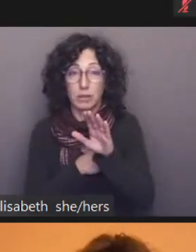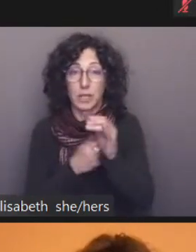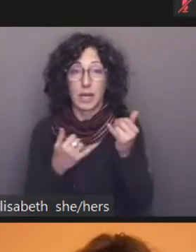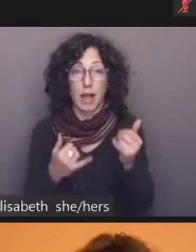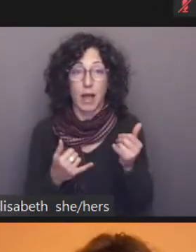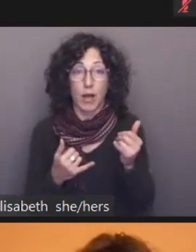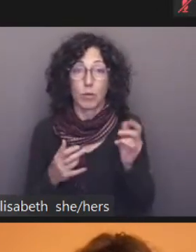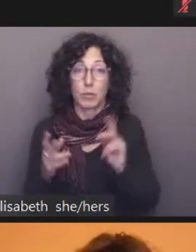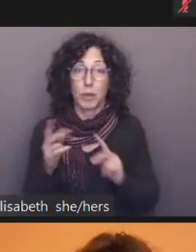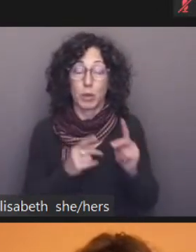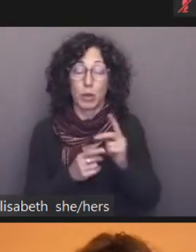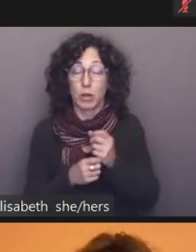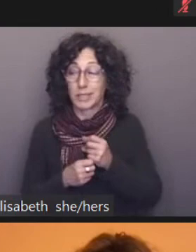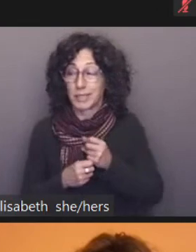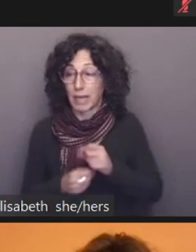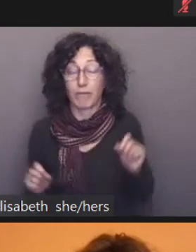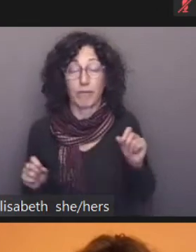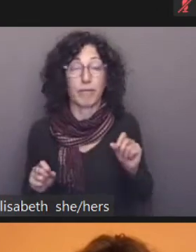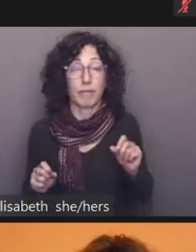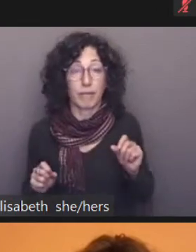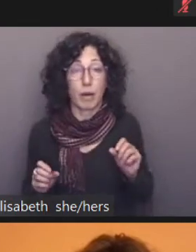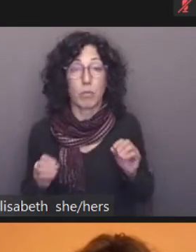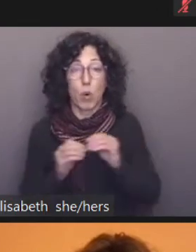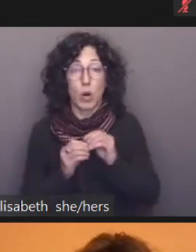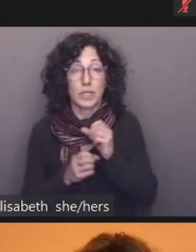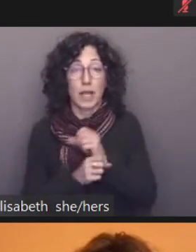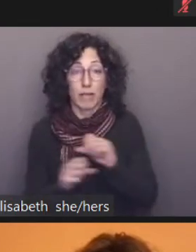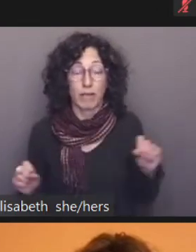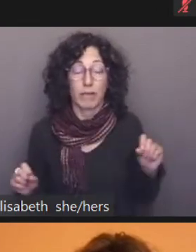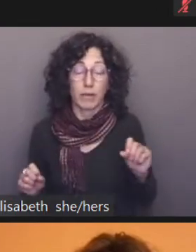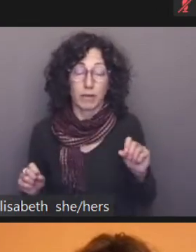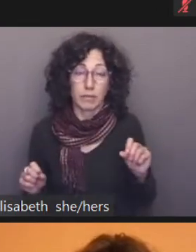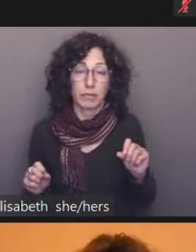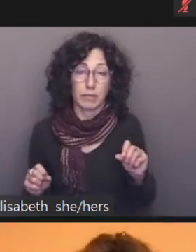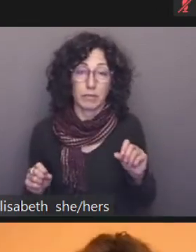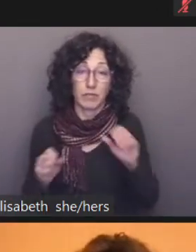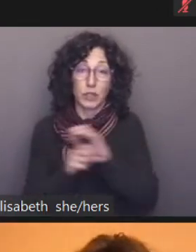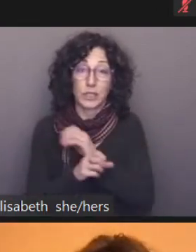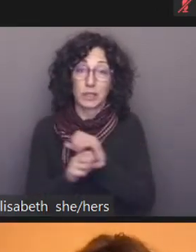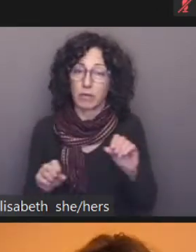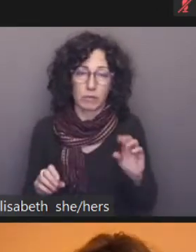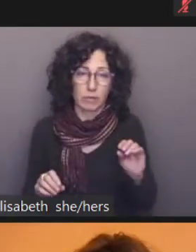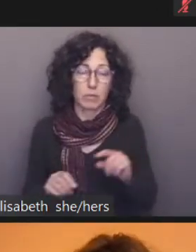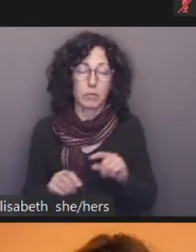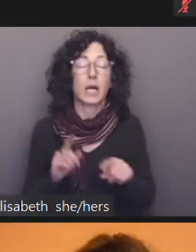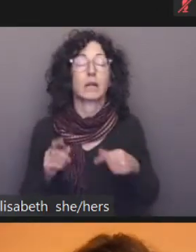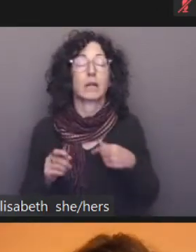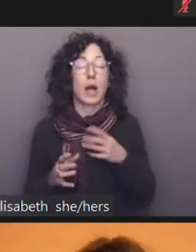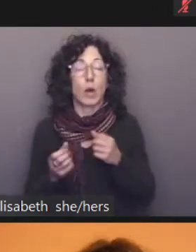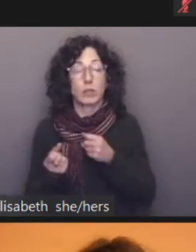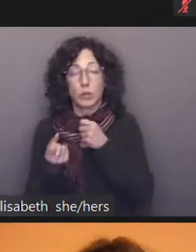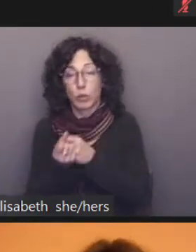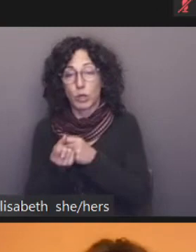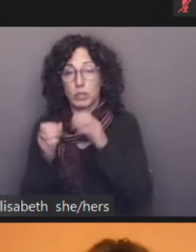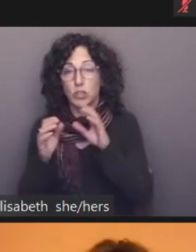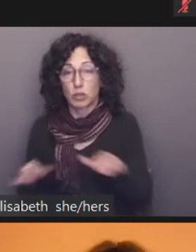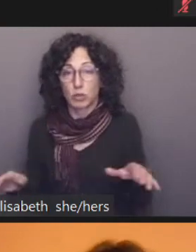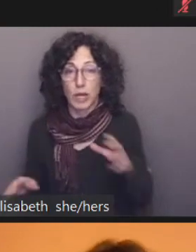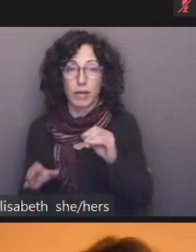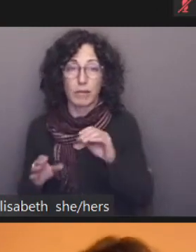And I have no financial conflicts of interest. I just want to support children and families.